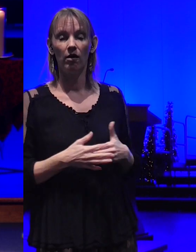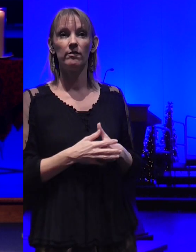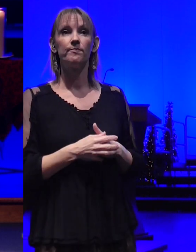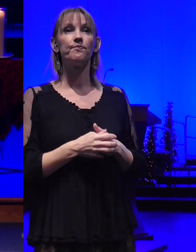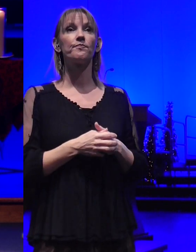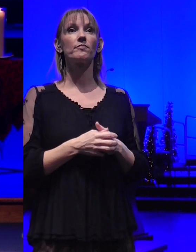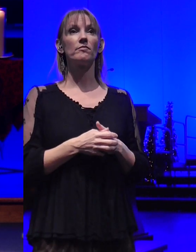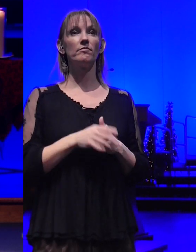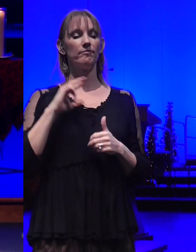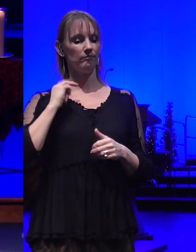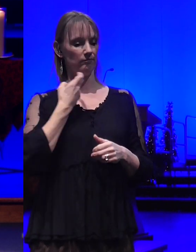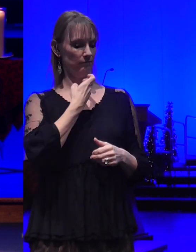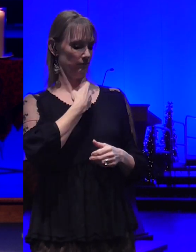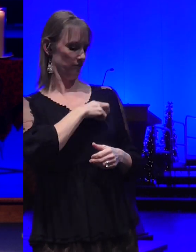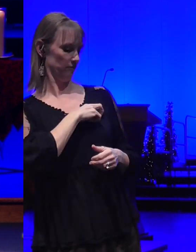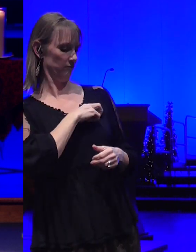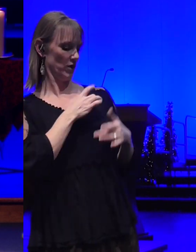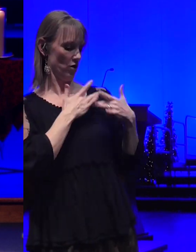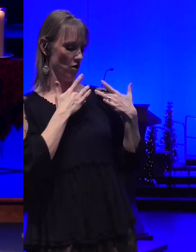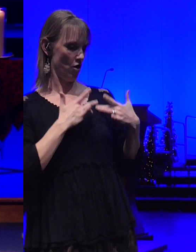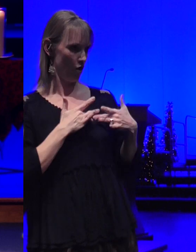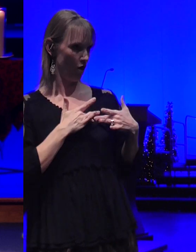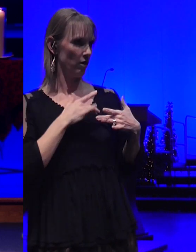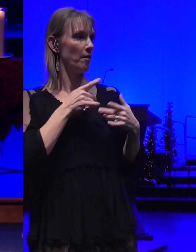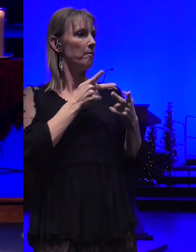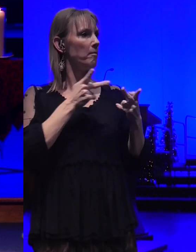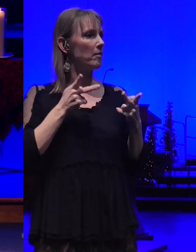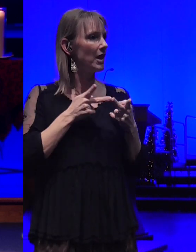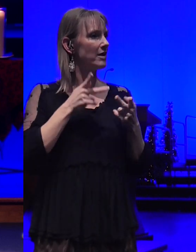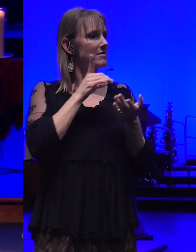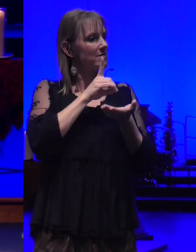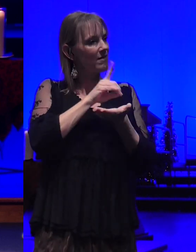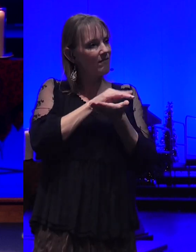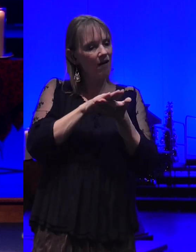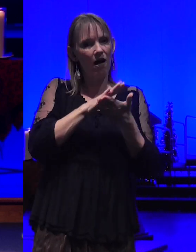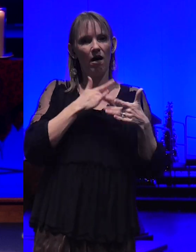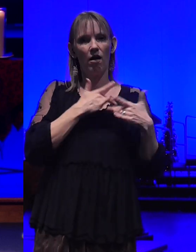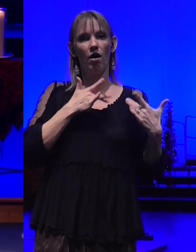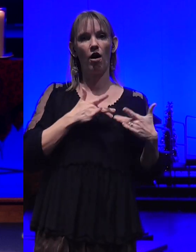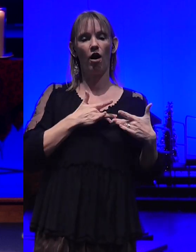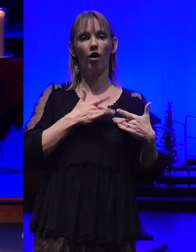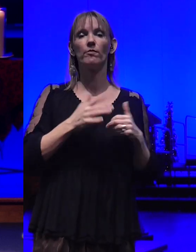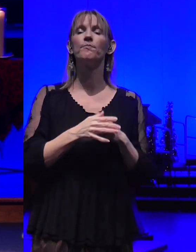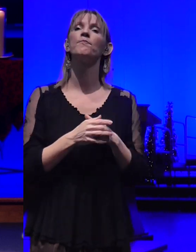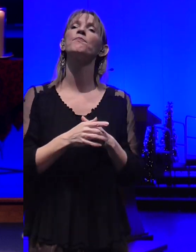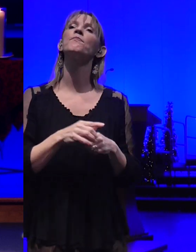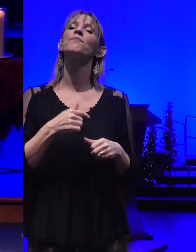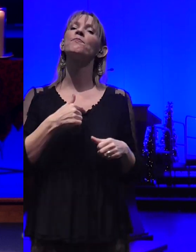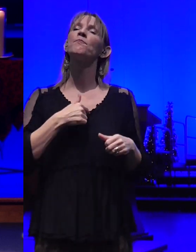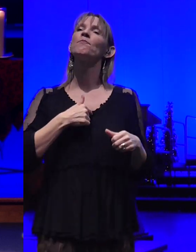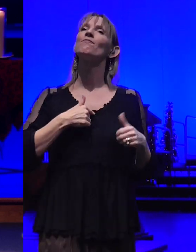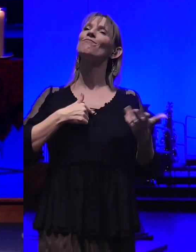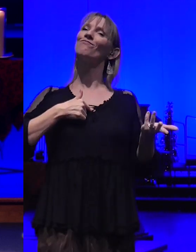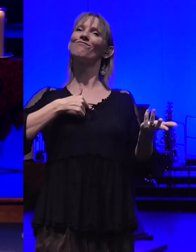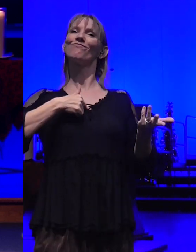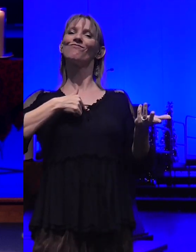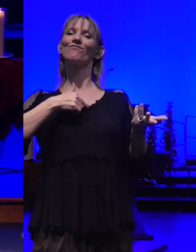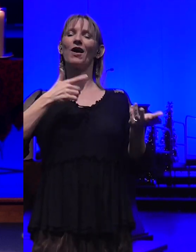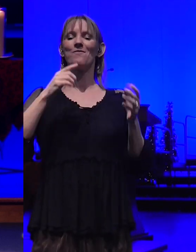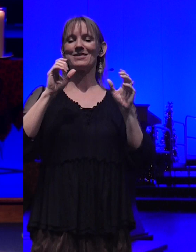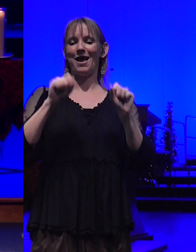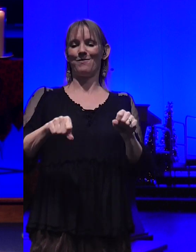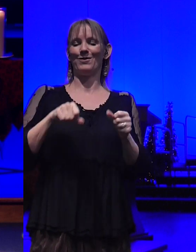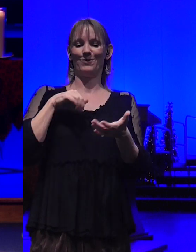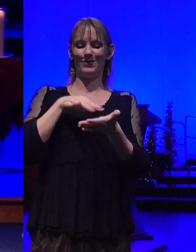To journey to that heart, that place of divine heart. I was privileged to study for